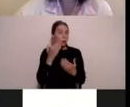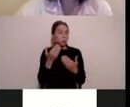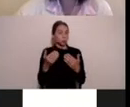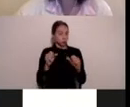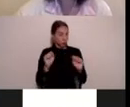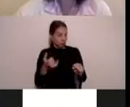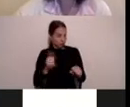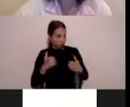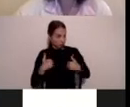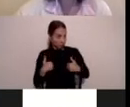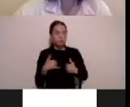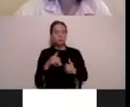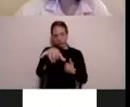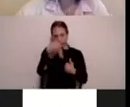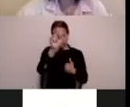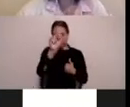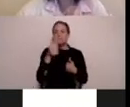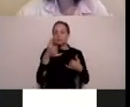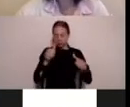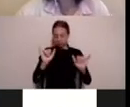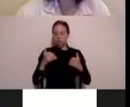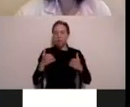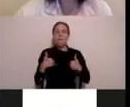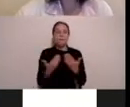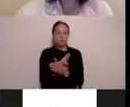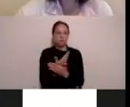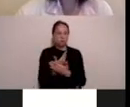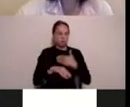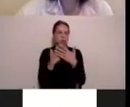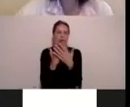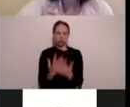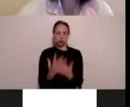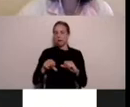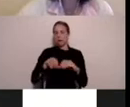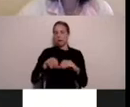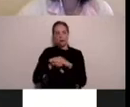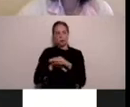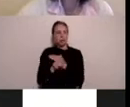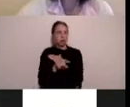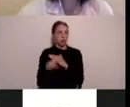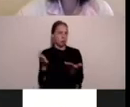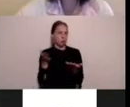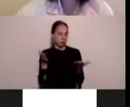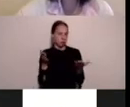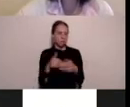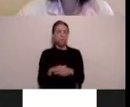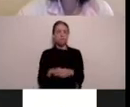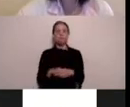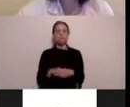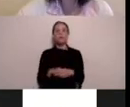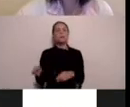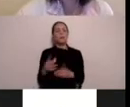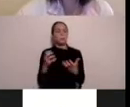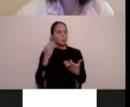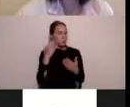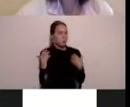them. That's a really important point. They need to, families need to know what services they can access, and as well as they need to know that healthcare facilities and teams